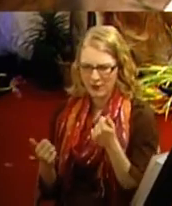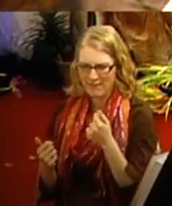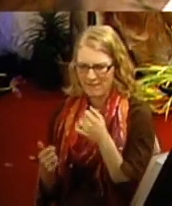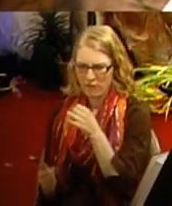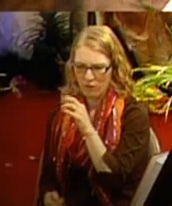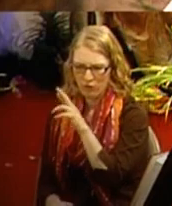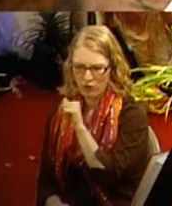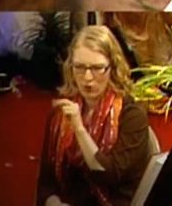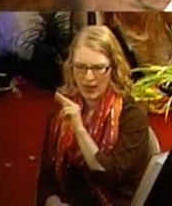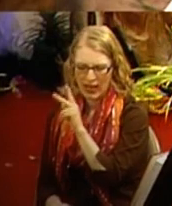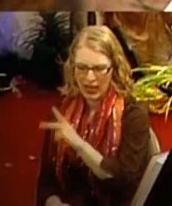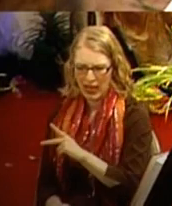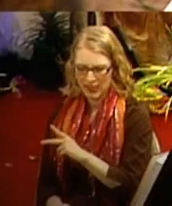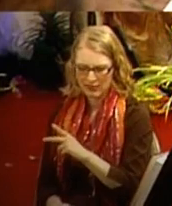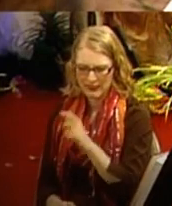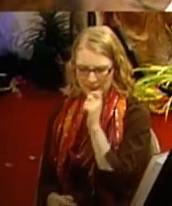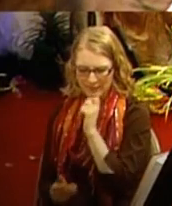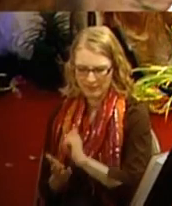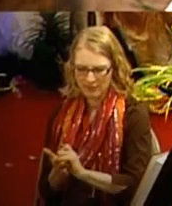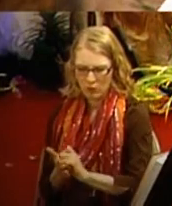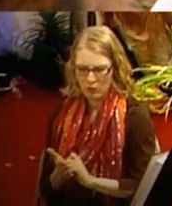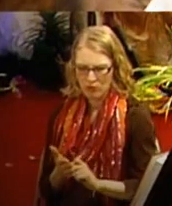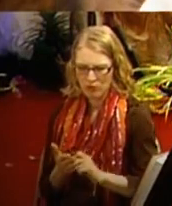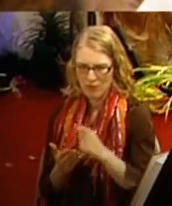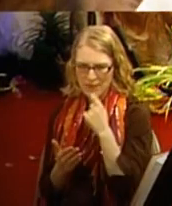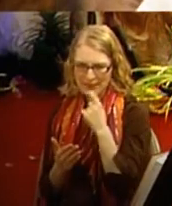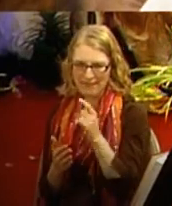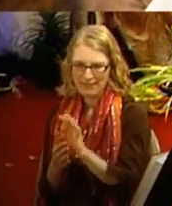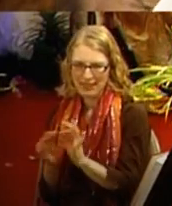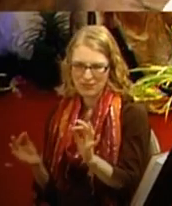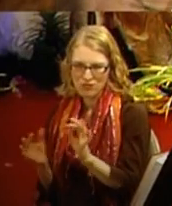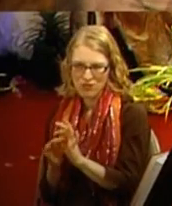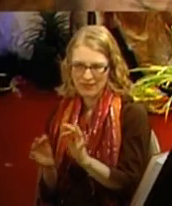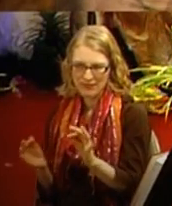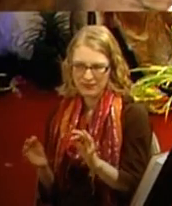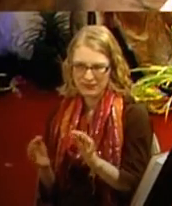Let me tell you about that story.